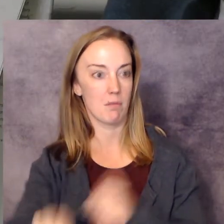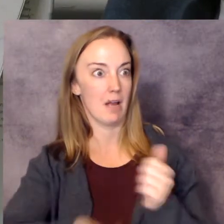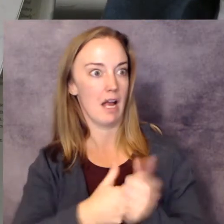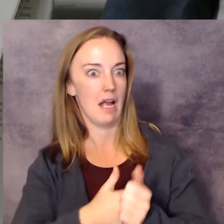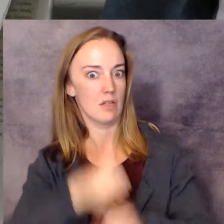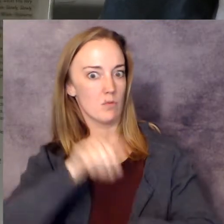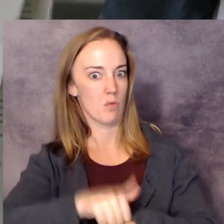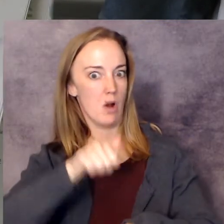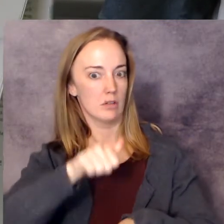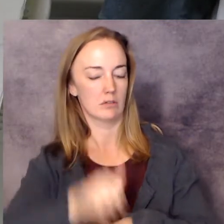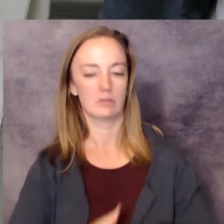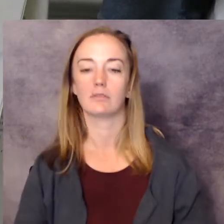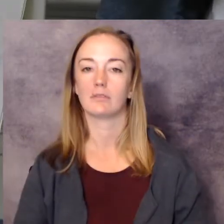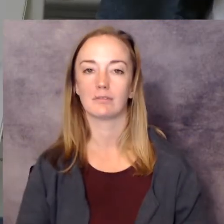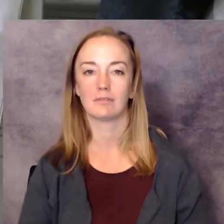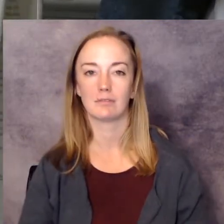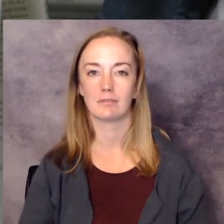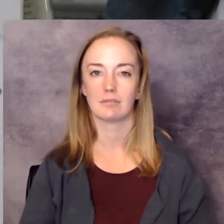rock.